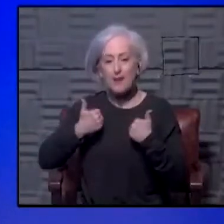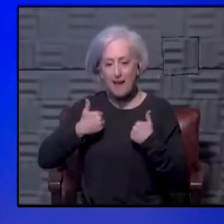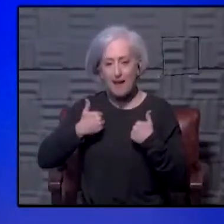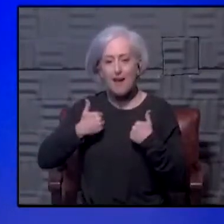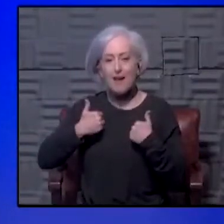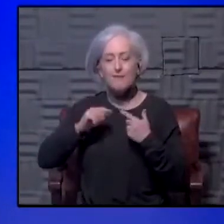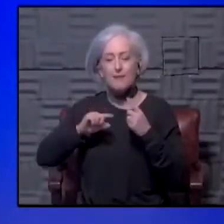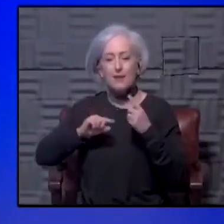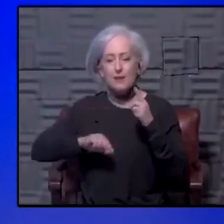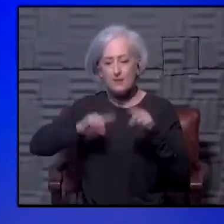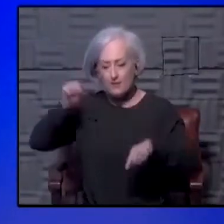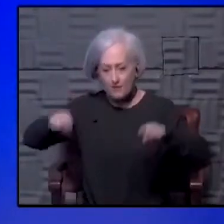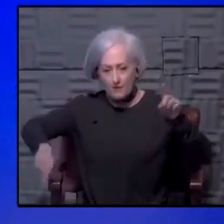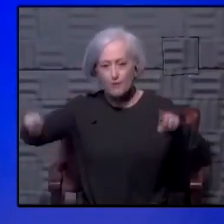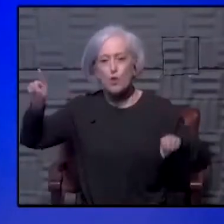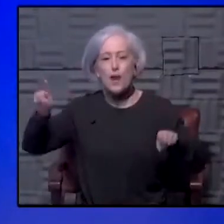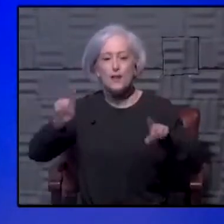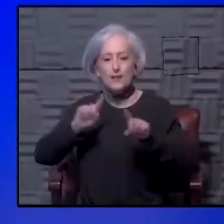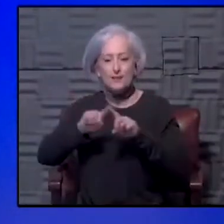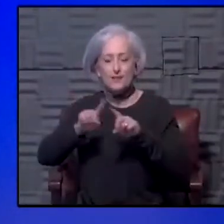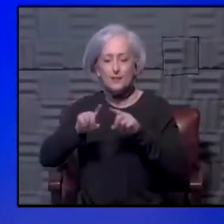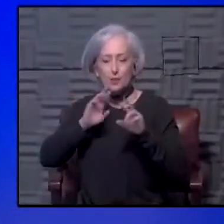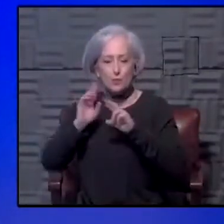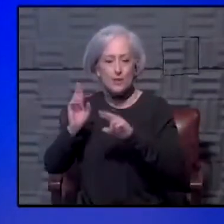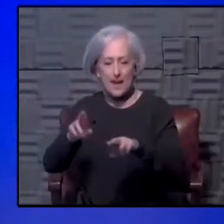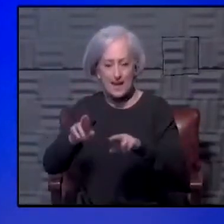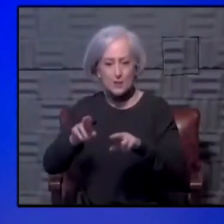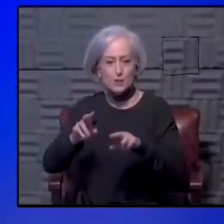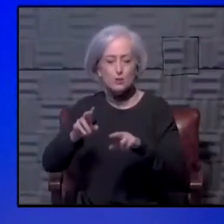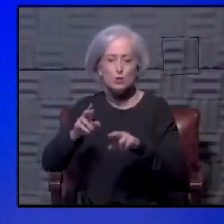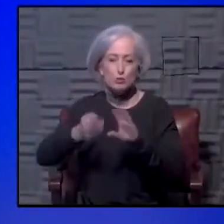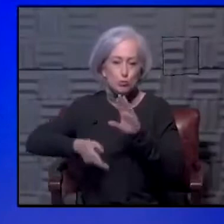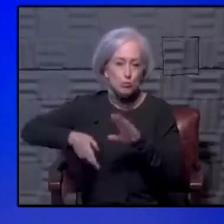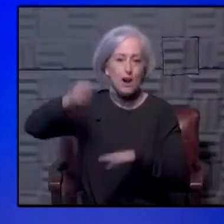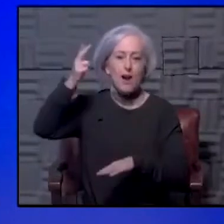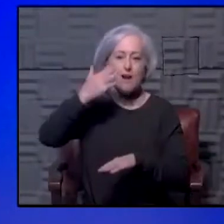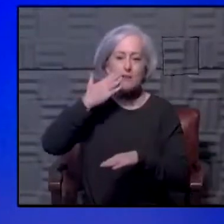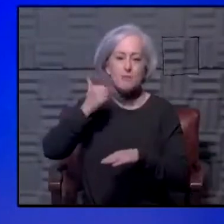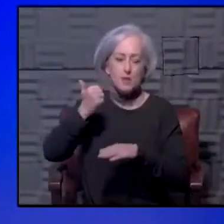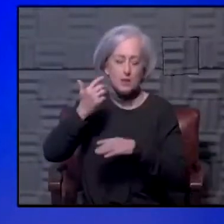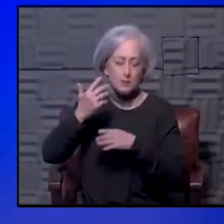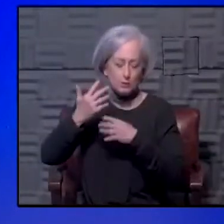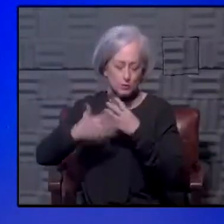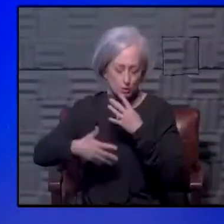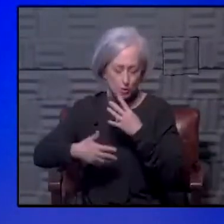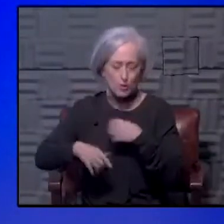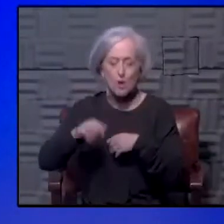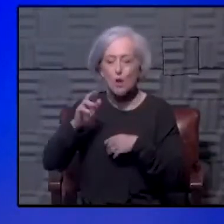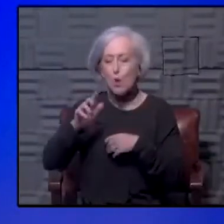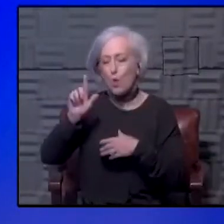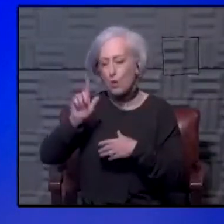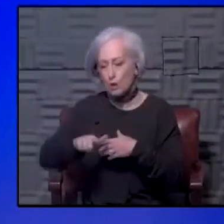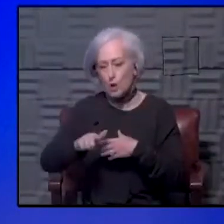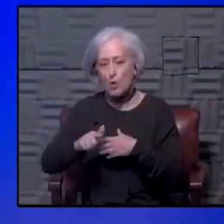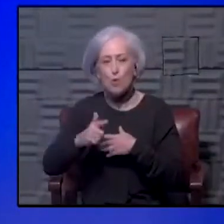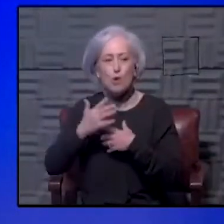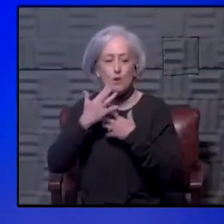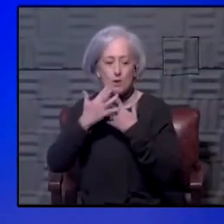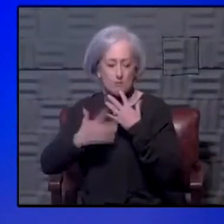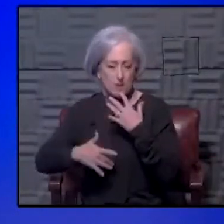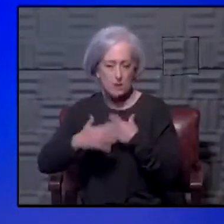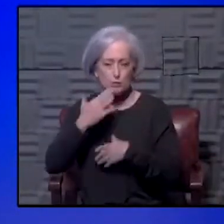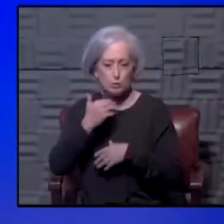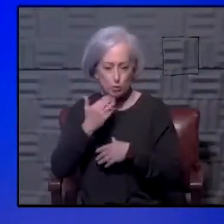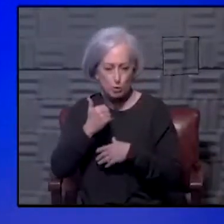levels, hyperglycemia and hypoglycemia as well. So a lot of our endocrinology colleagues see a lot of the COVID patients because of